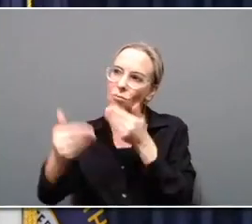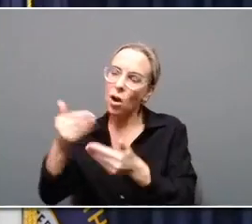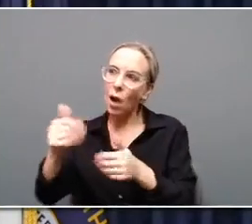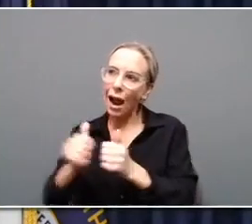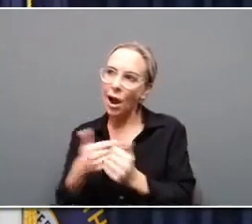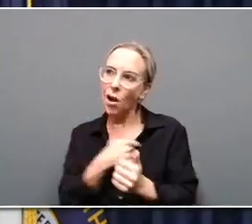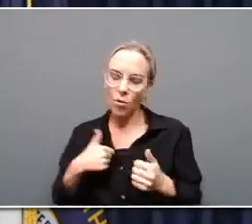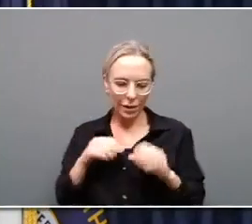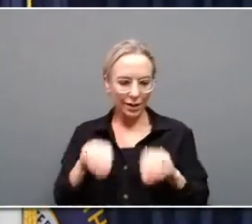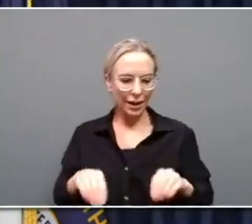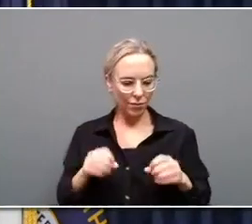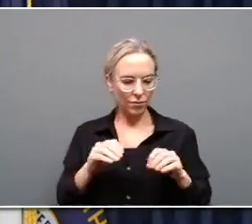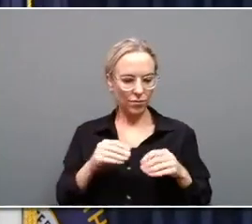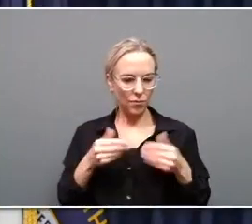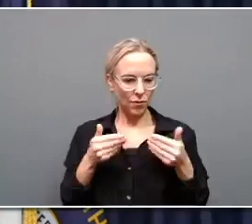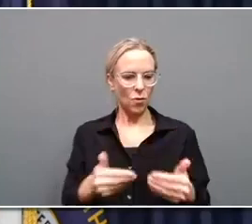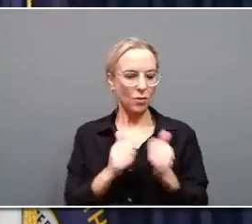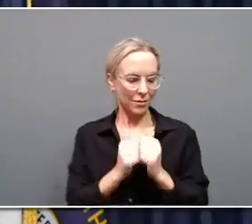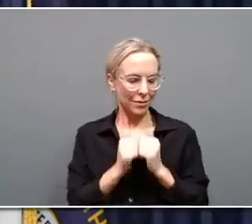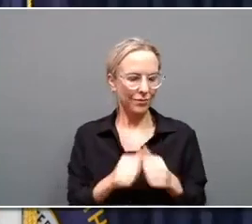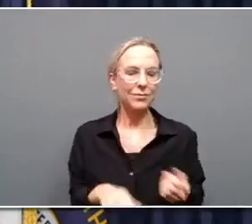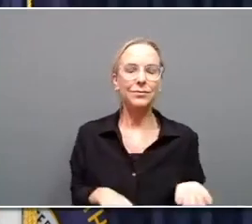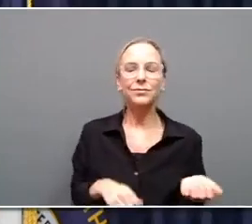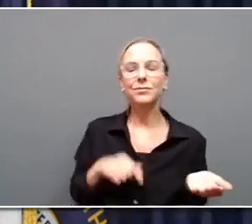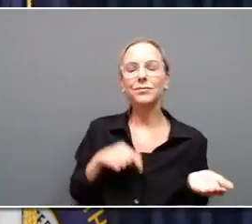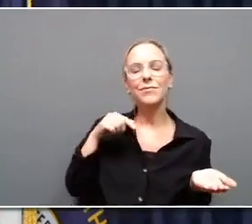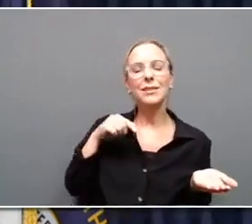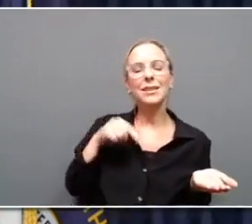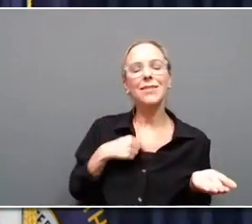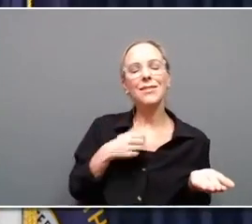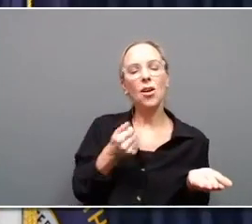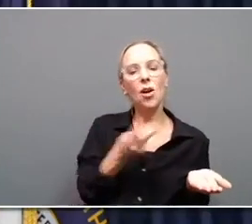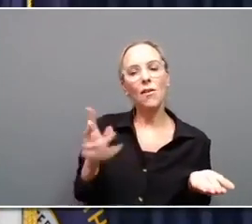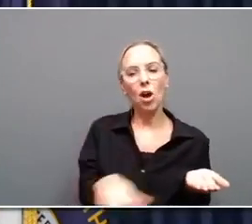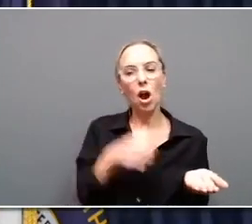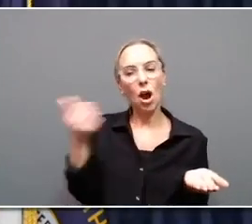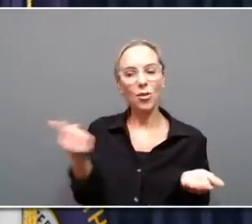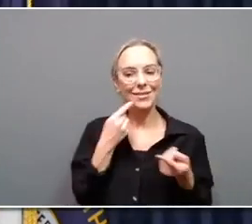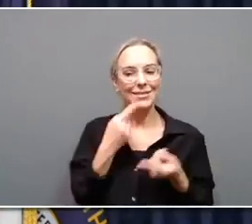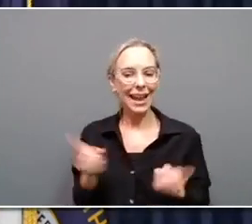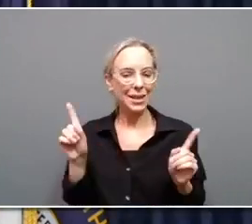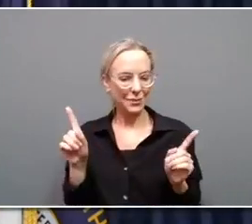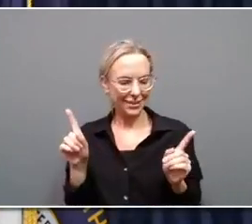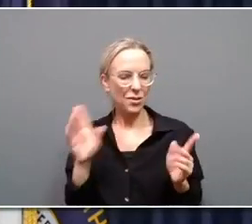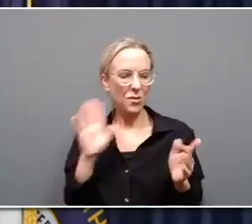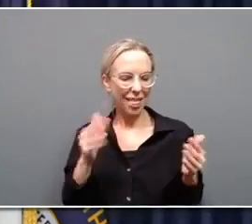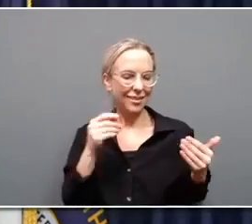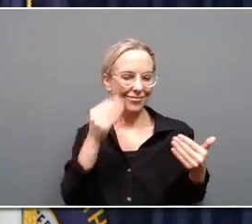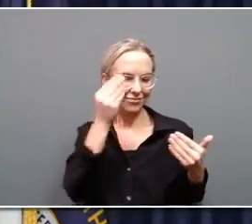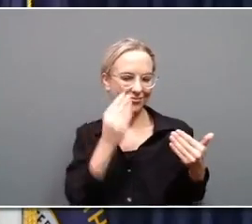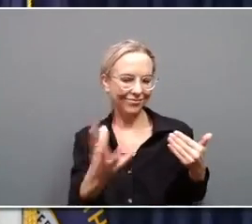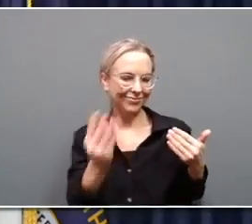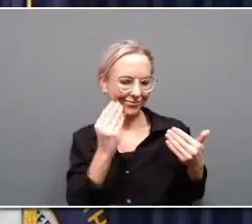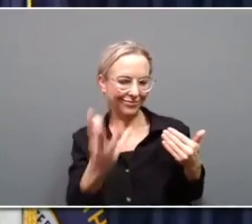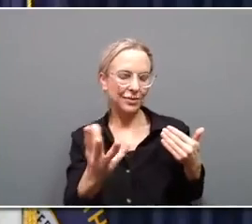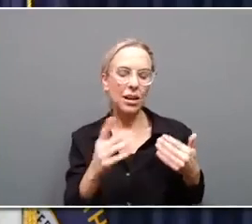Today marks the first of several inauguration announcements. In the meantime, we invite Kentuckians to visit